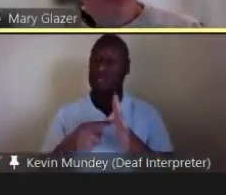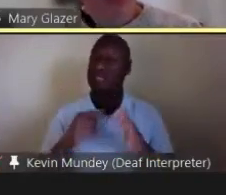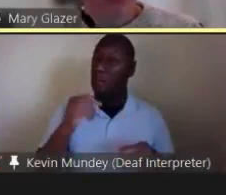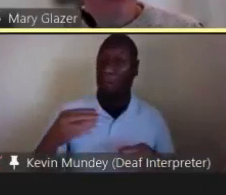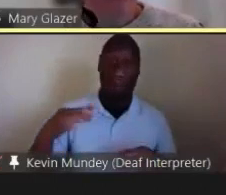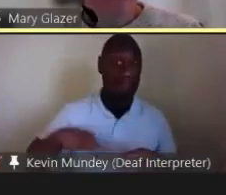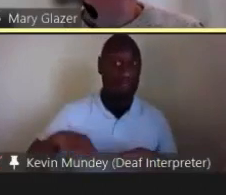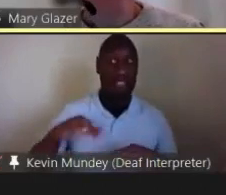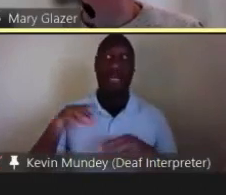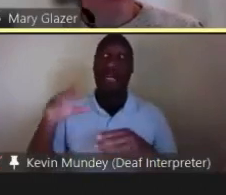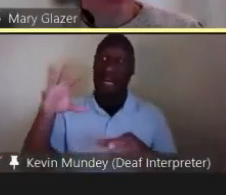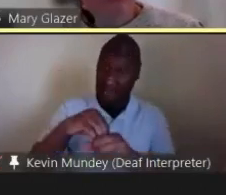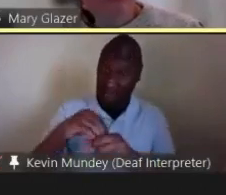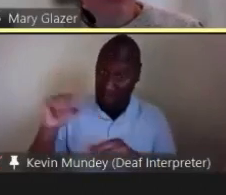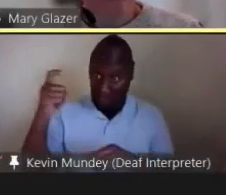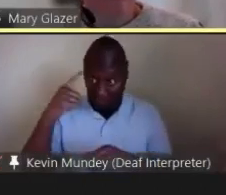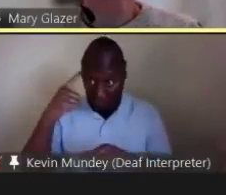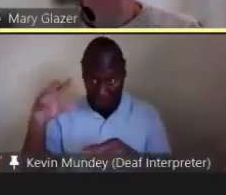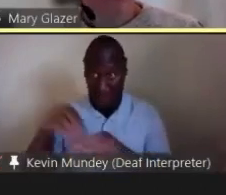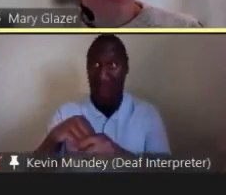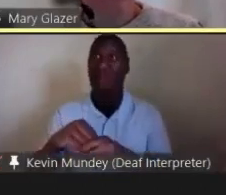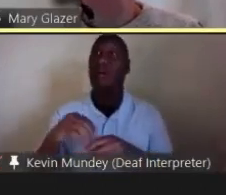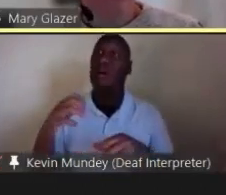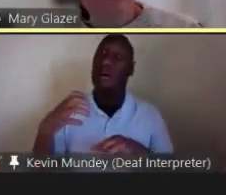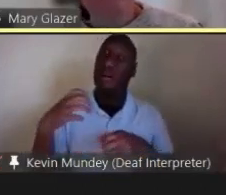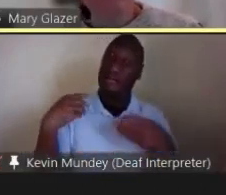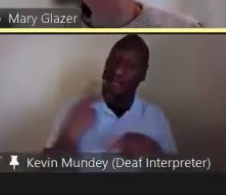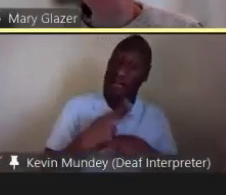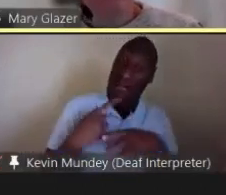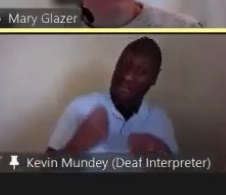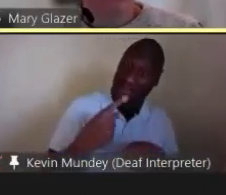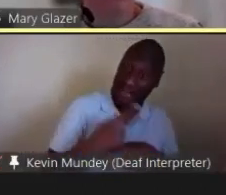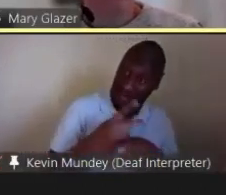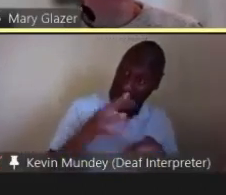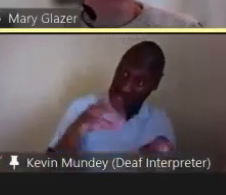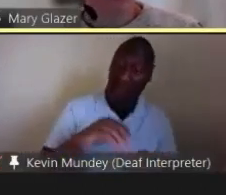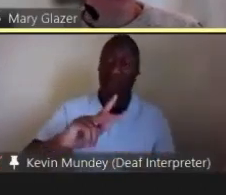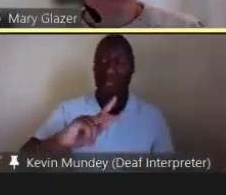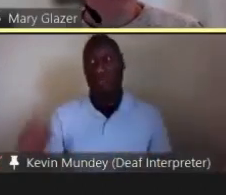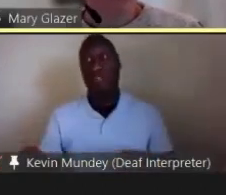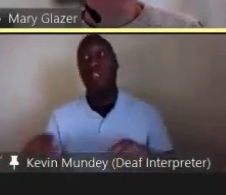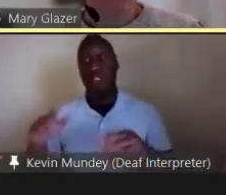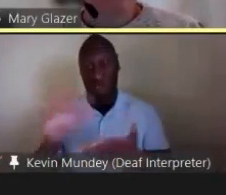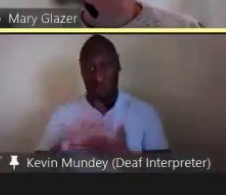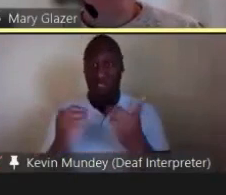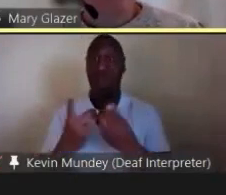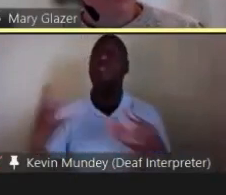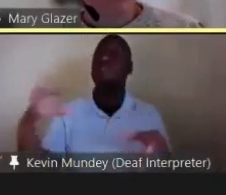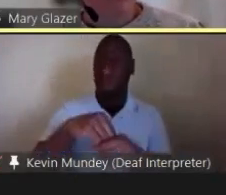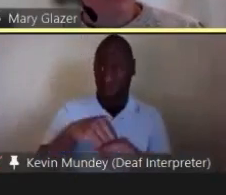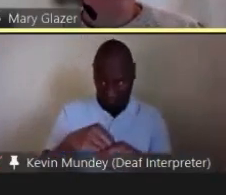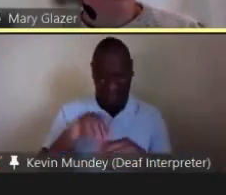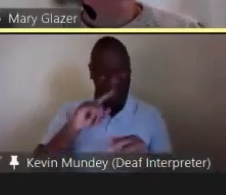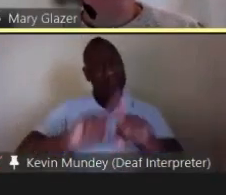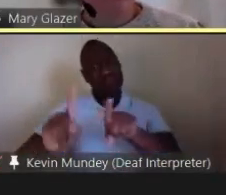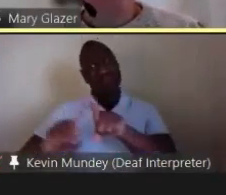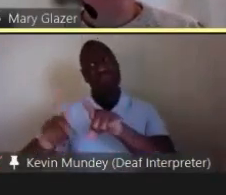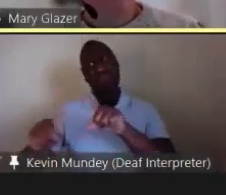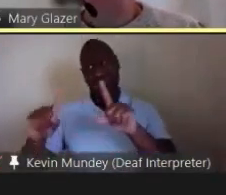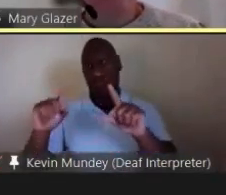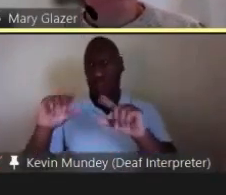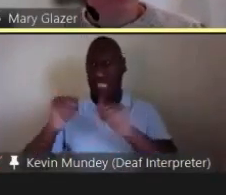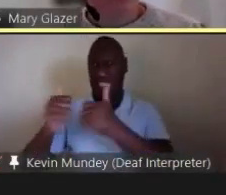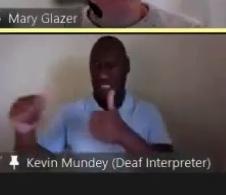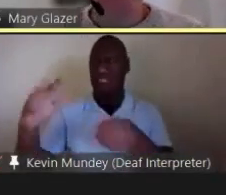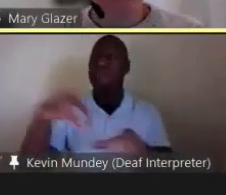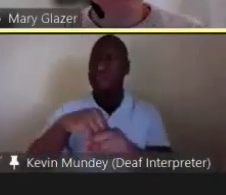government organizations, healthcare providers, and the Philadelphia School District, among others. The consortium is a great